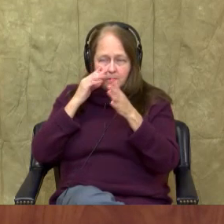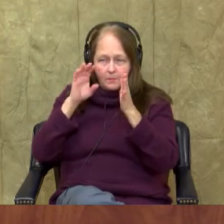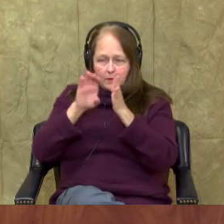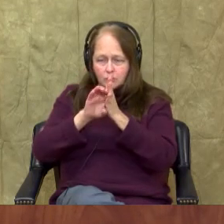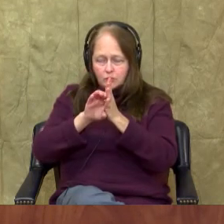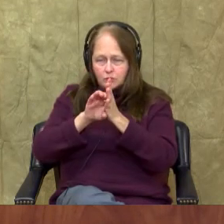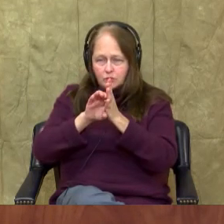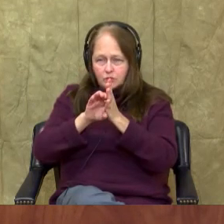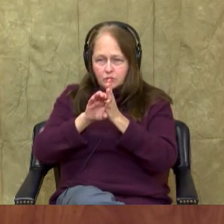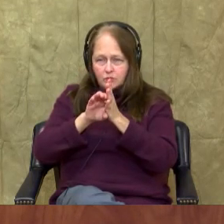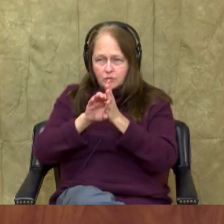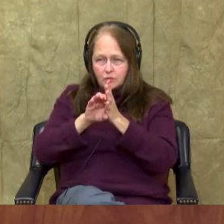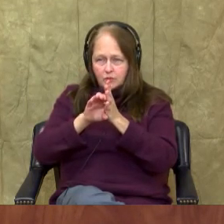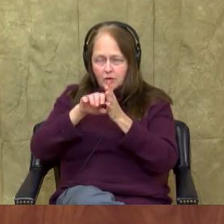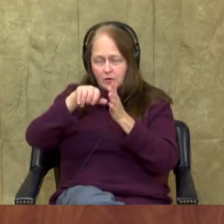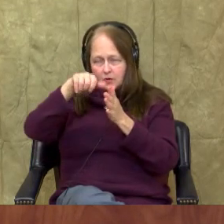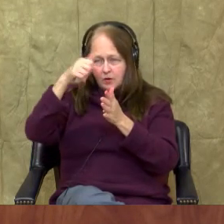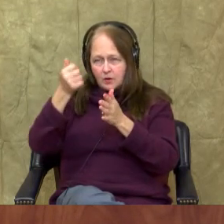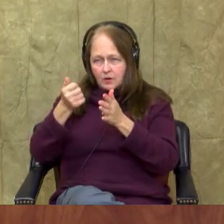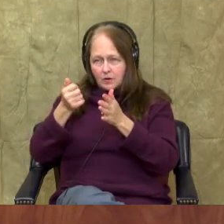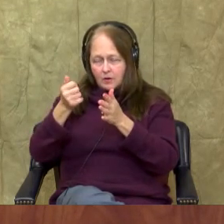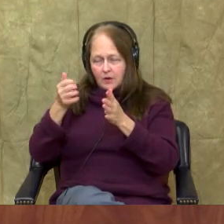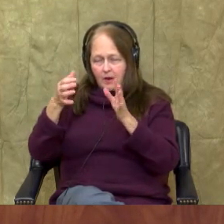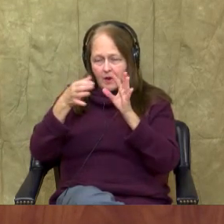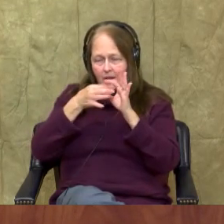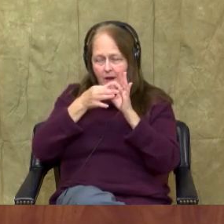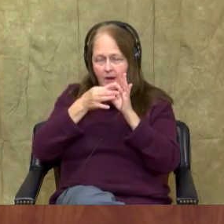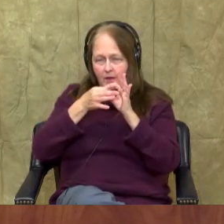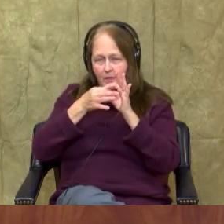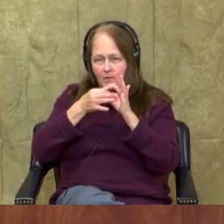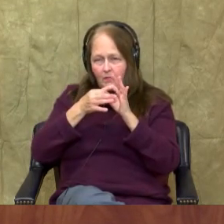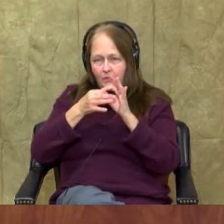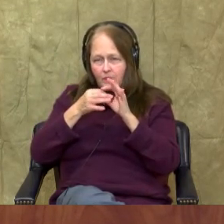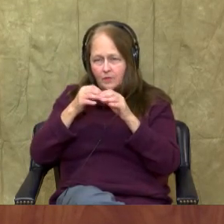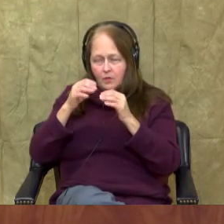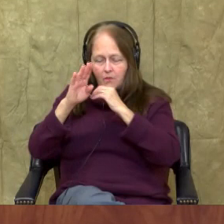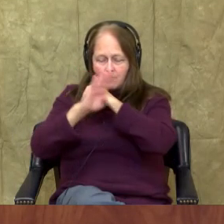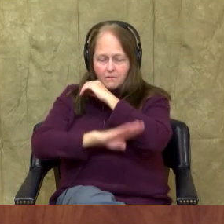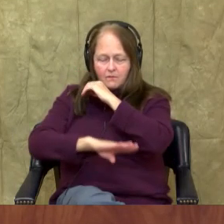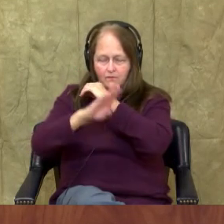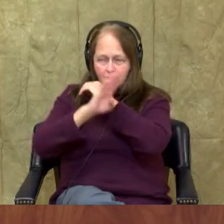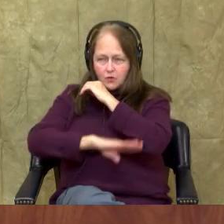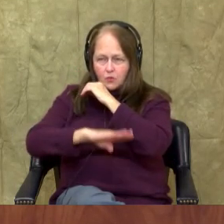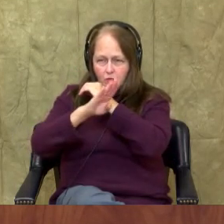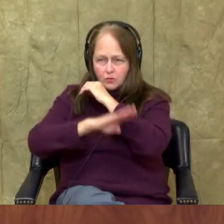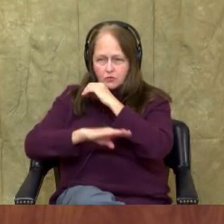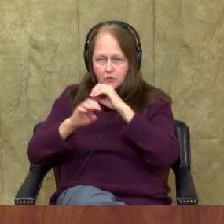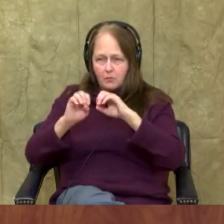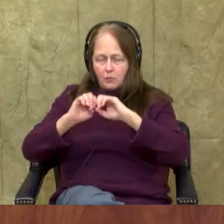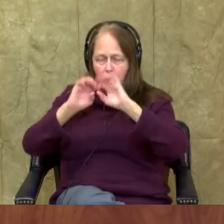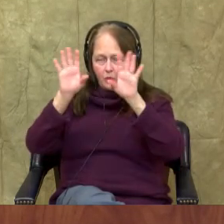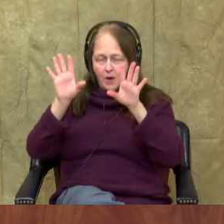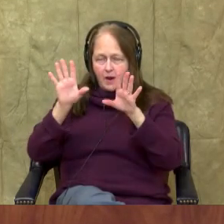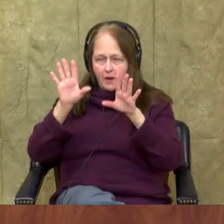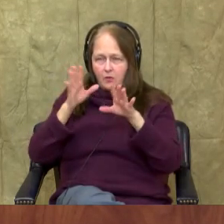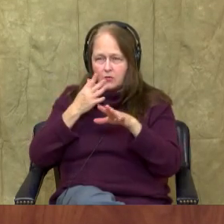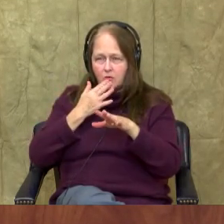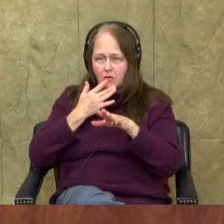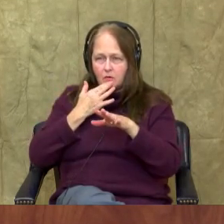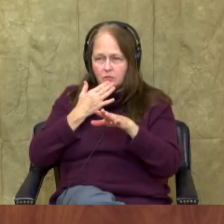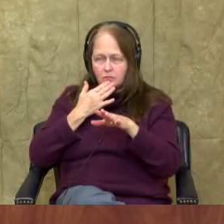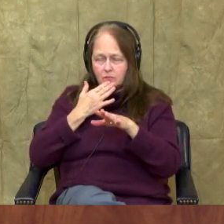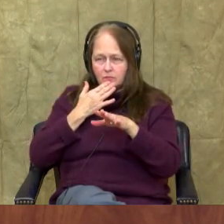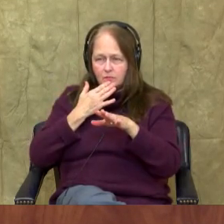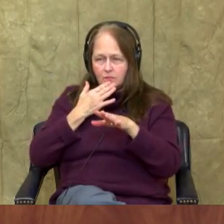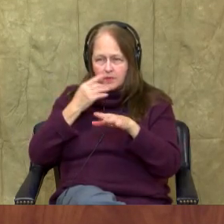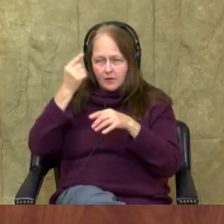when you're going to pull in another type of connection. We have autumn, and then we have bright colors. Okay,